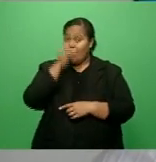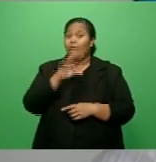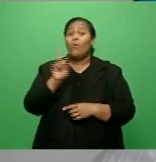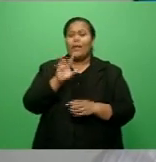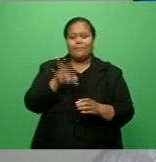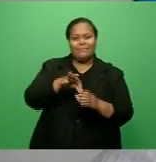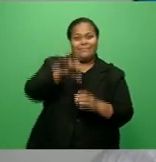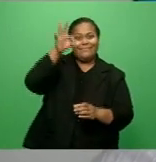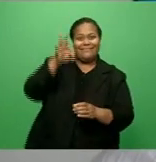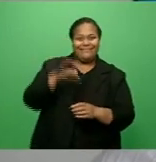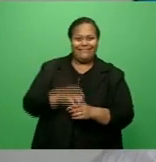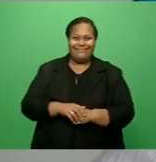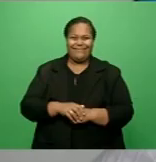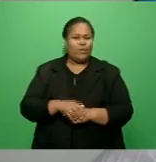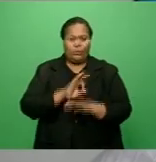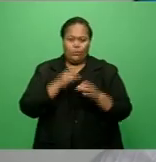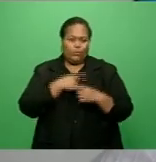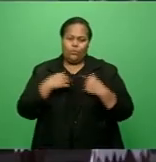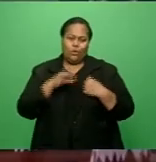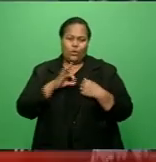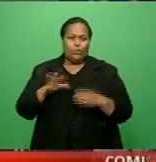using a lottery system. We are not.